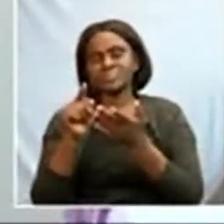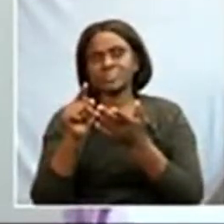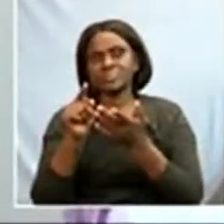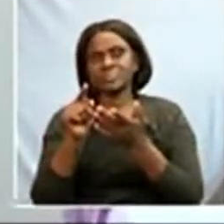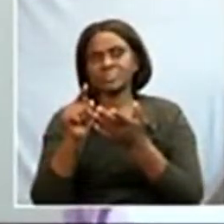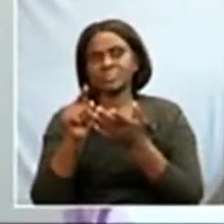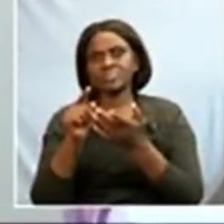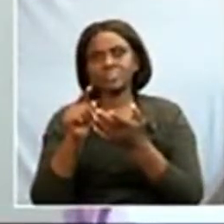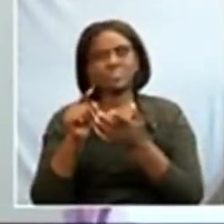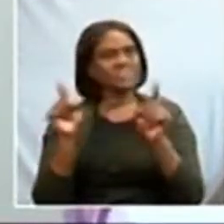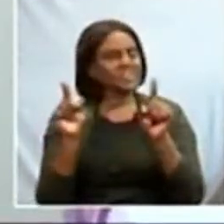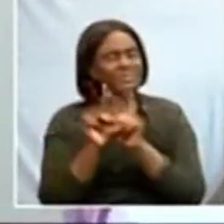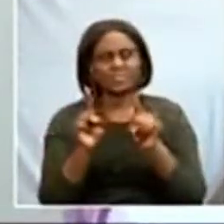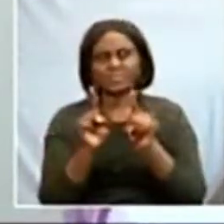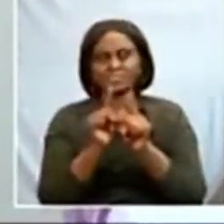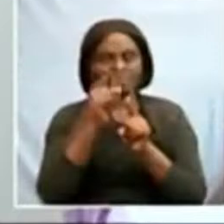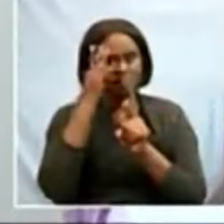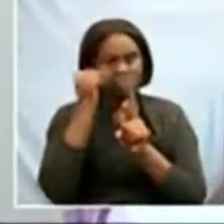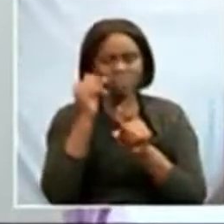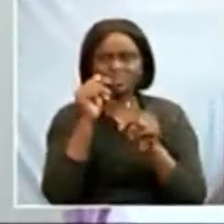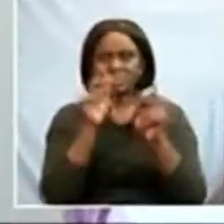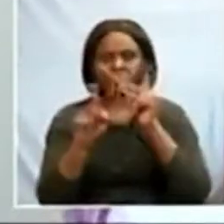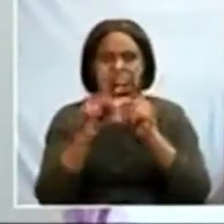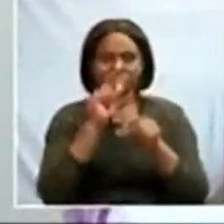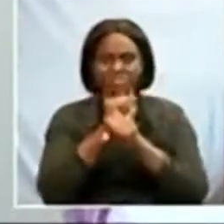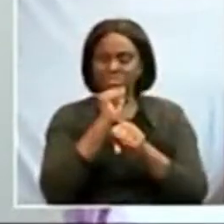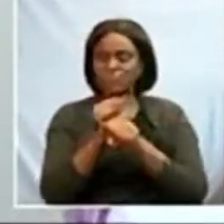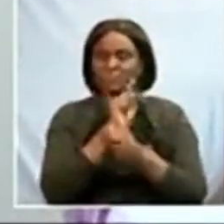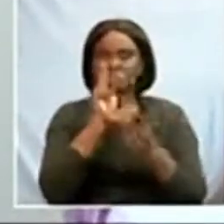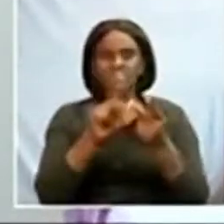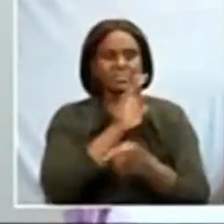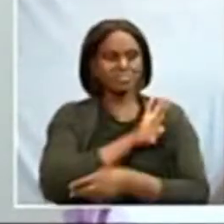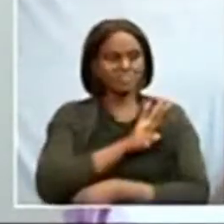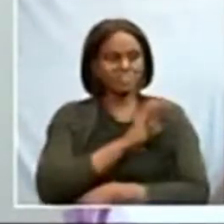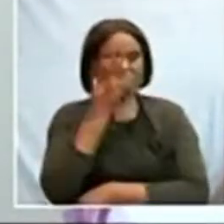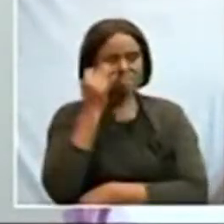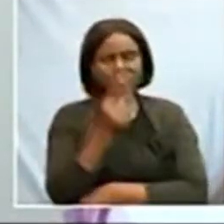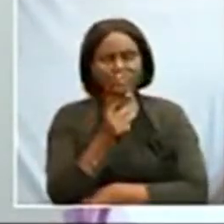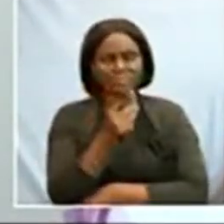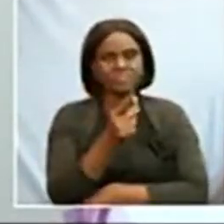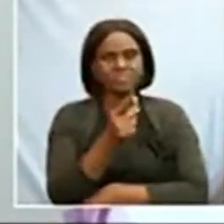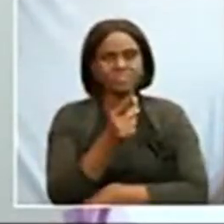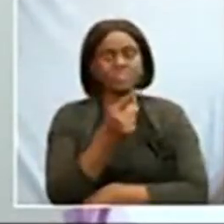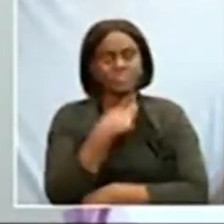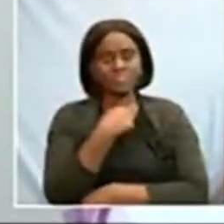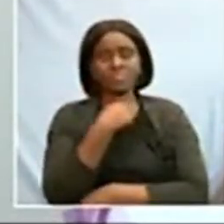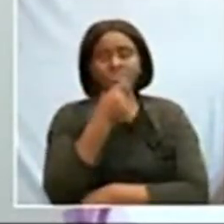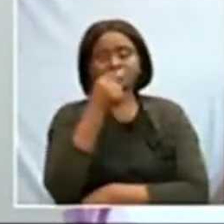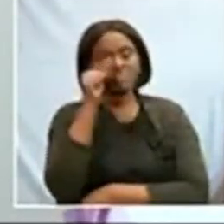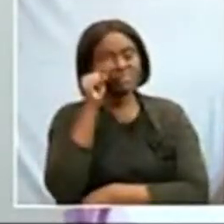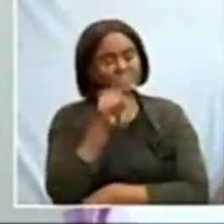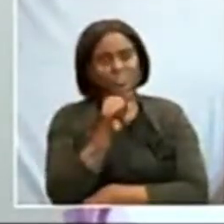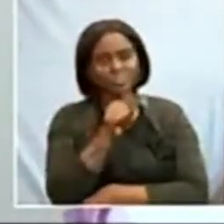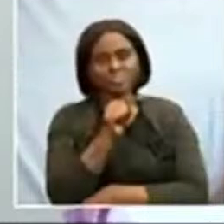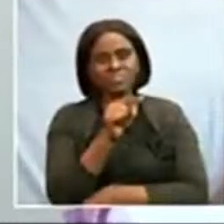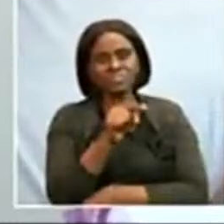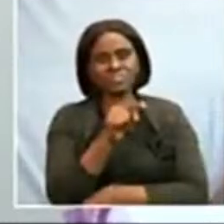And stuff like that. Why should people work like that? So I would say this is